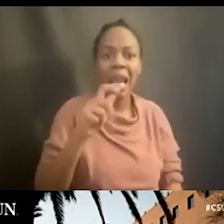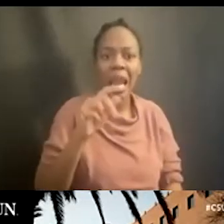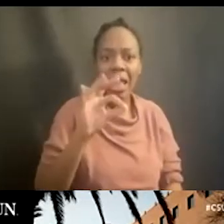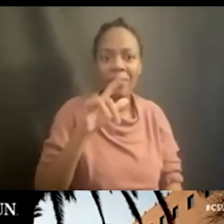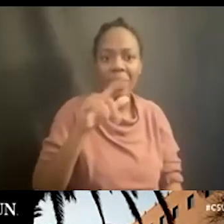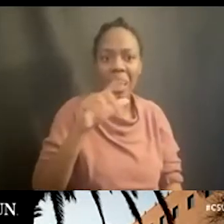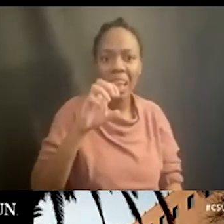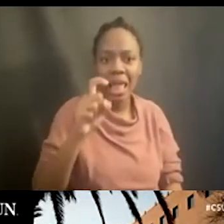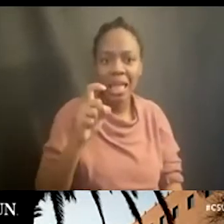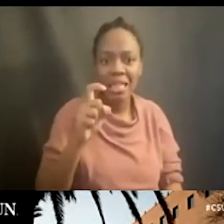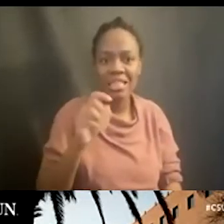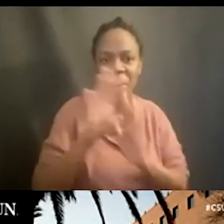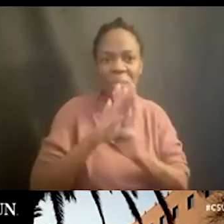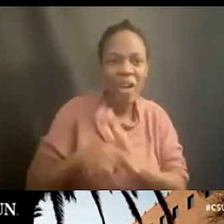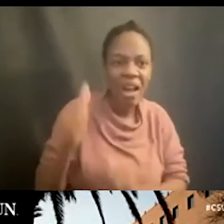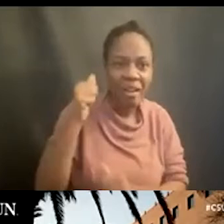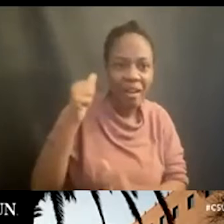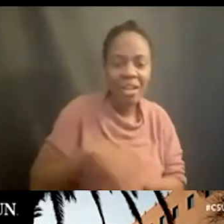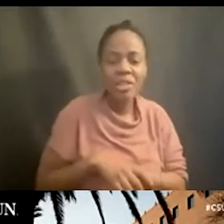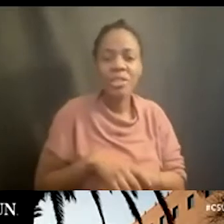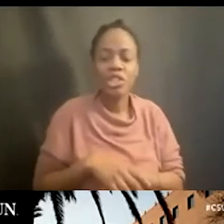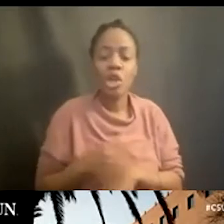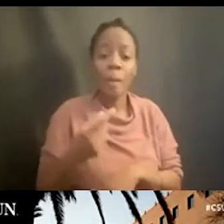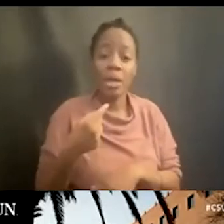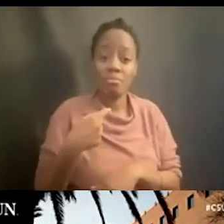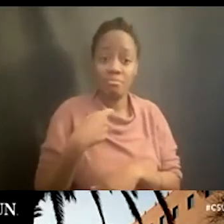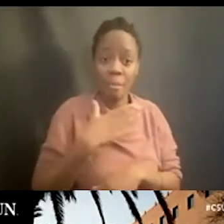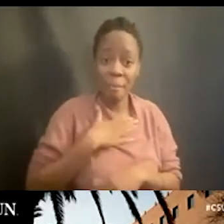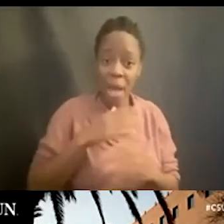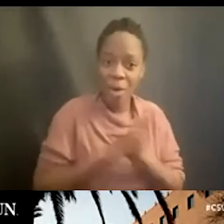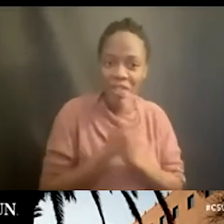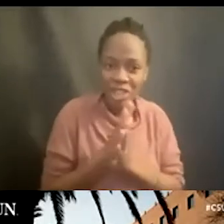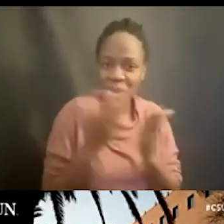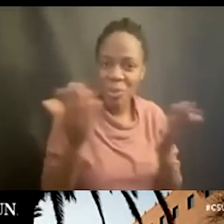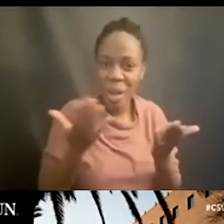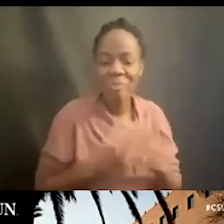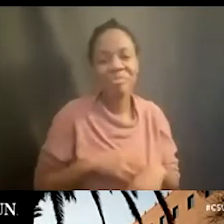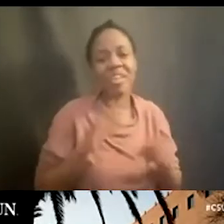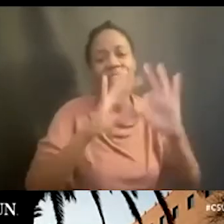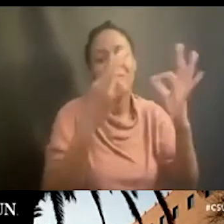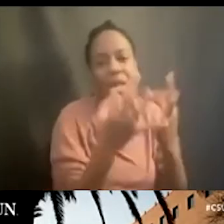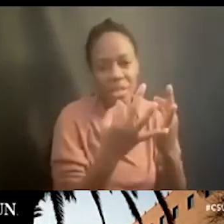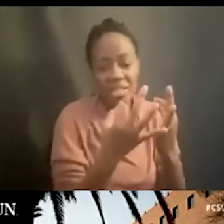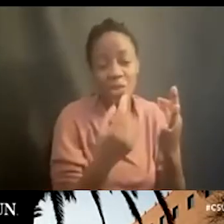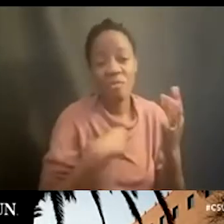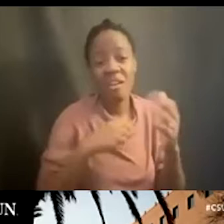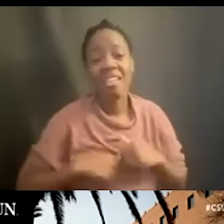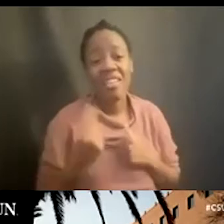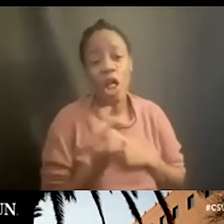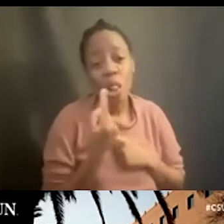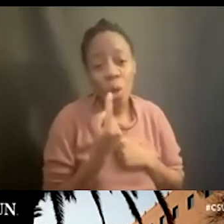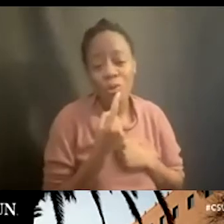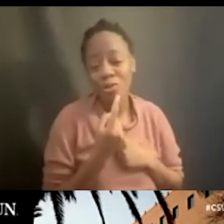the biggest thing that has kept me motivated this entire time has been my family. I live alone, so I haven't been able to see them as